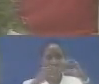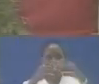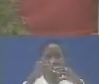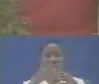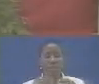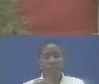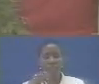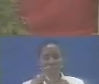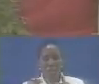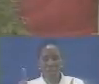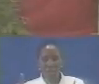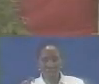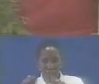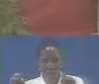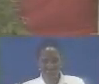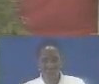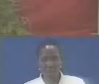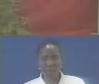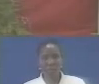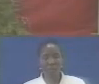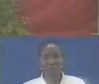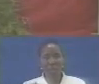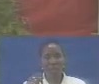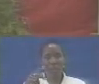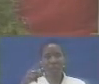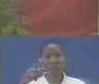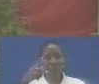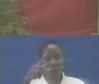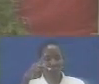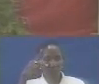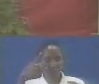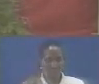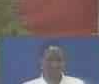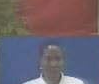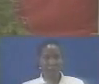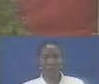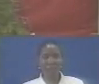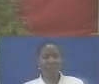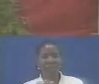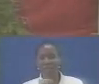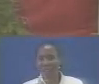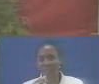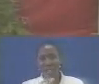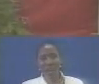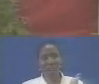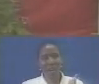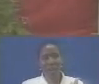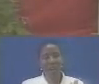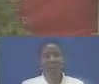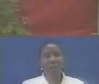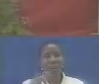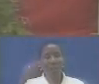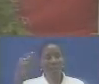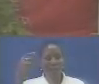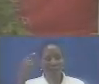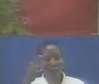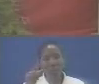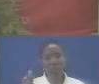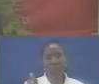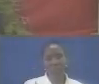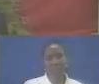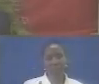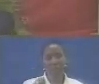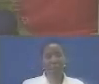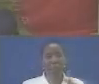Physical planning, do not allow it to yourself. The people want work, they